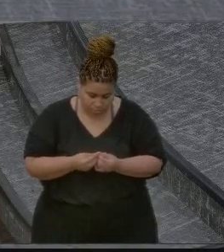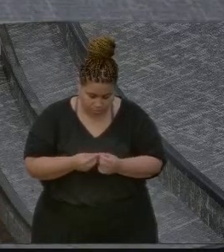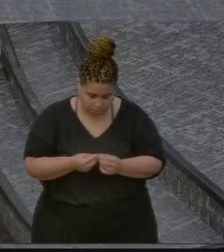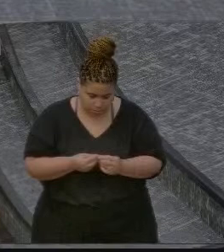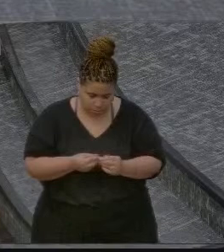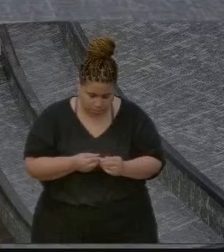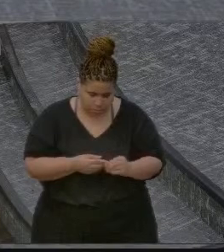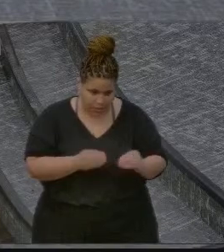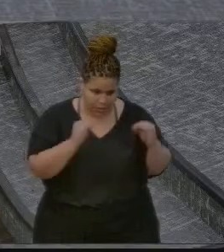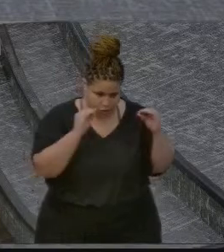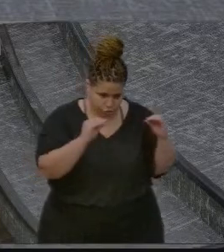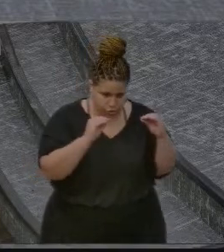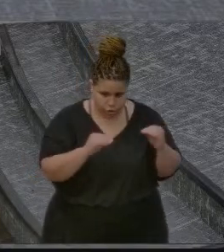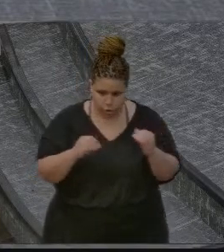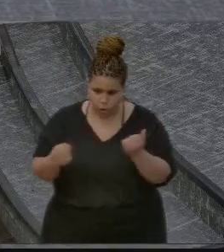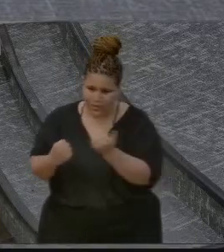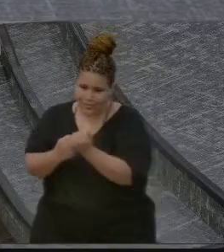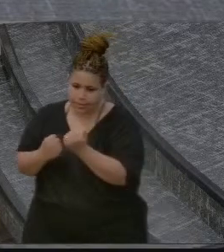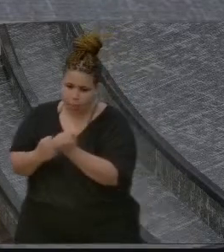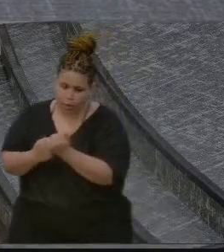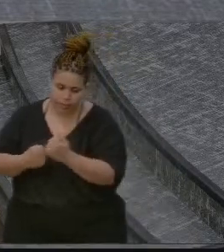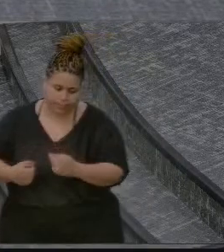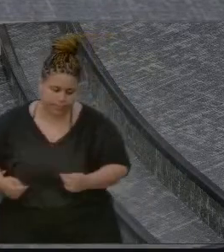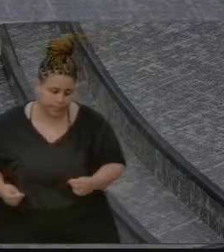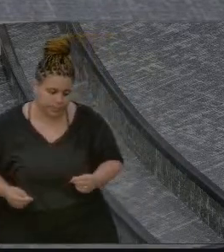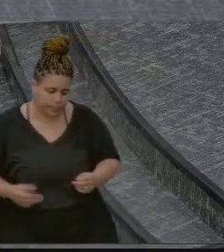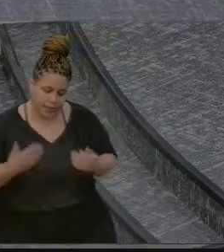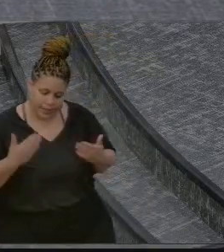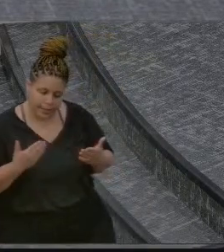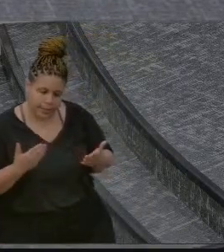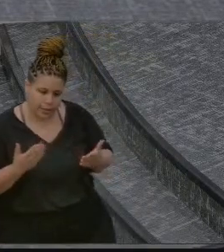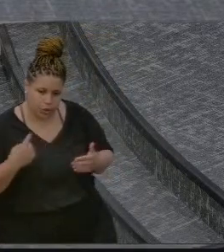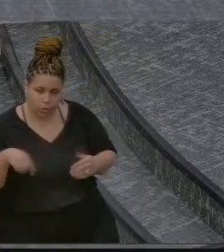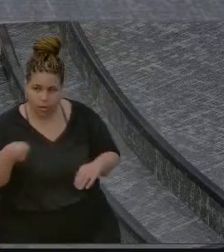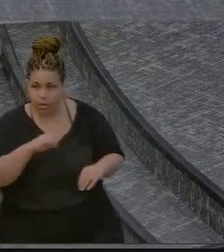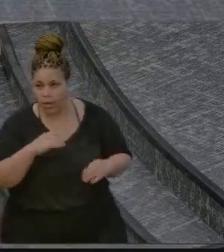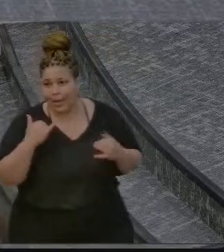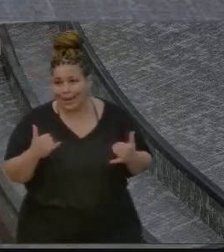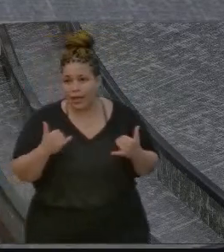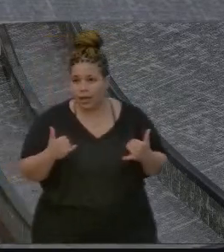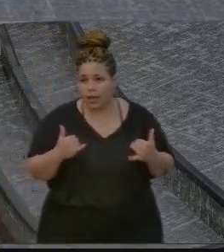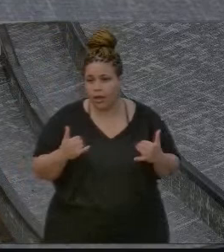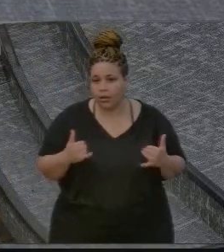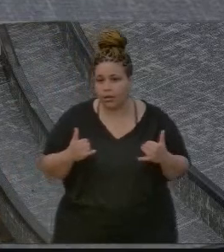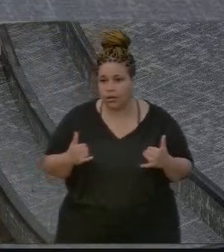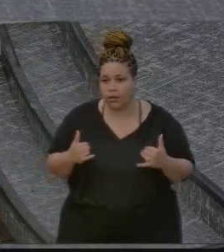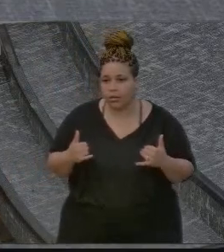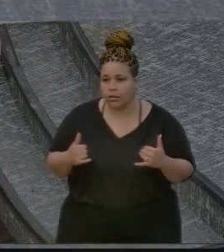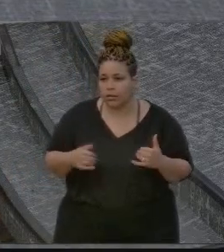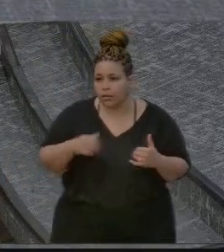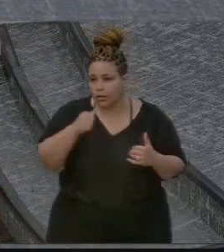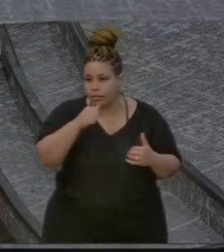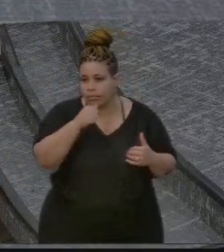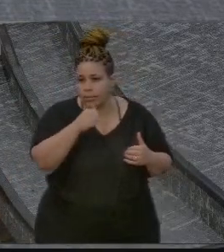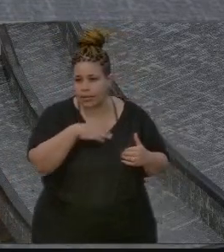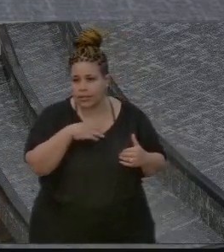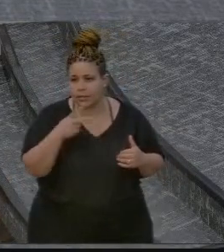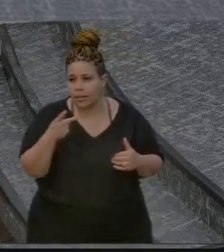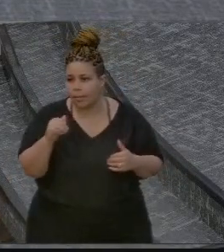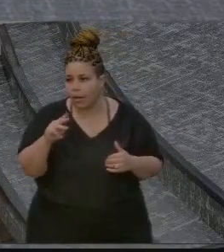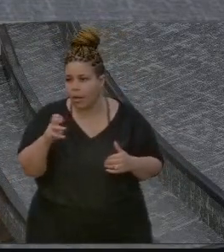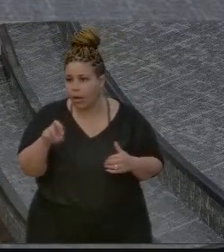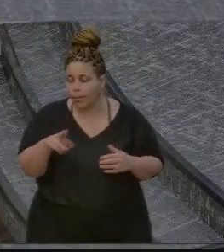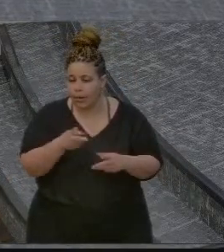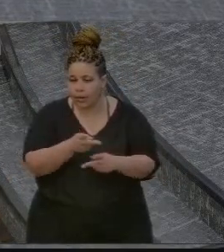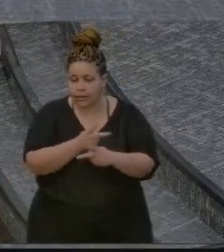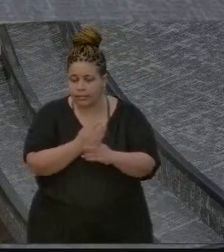support. All right, thank you all for that. And so what happens is, as I mentioned, Ms. Palmer keeps the list. She and